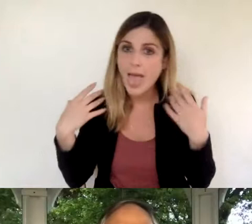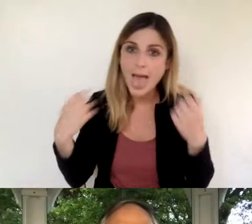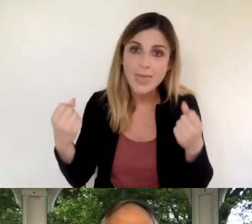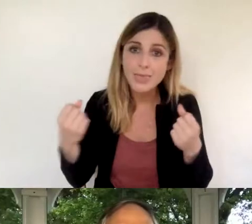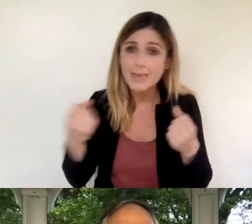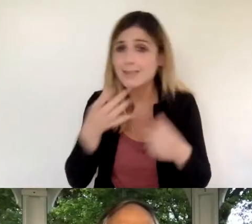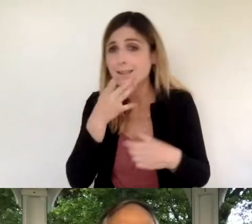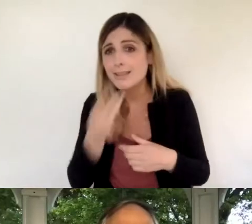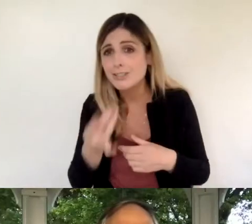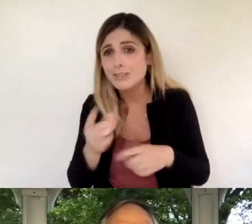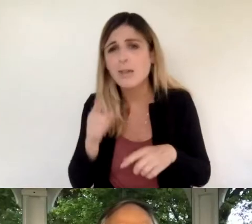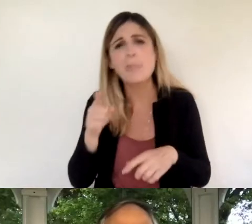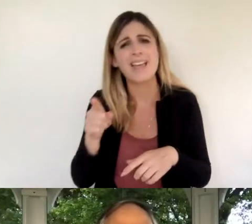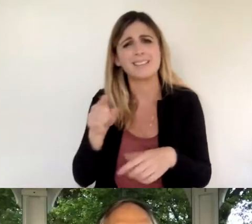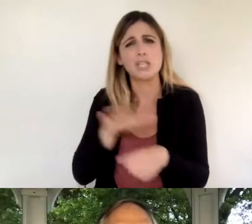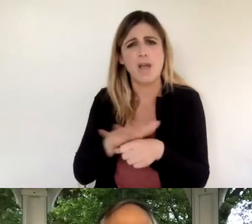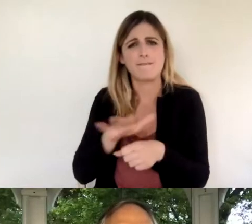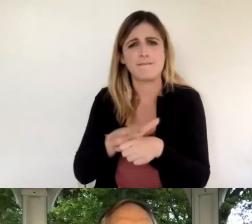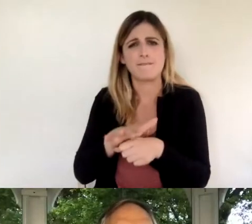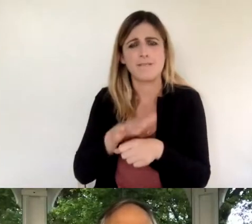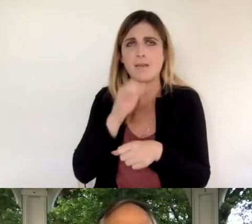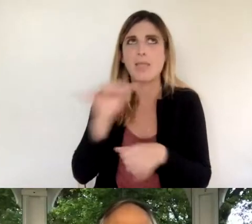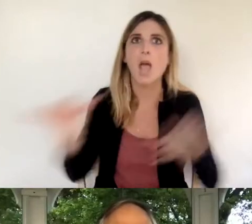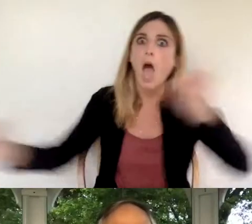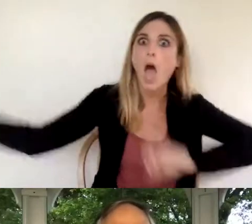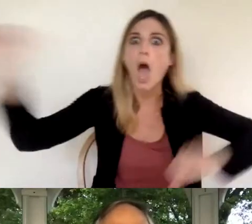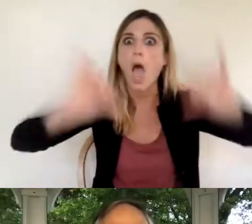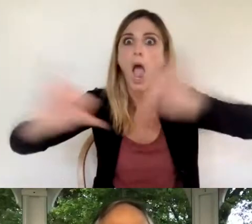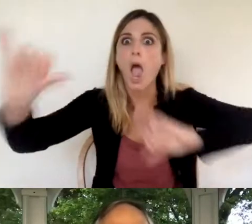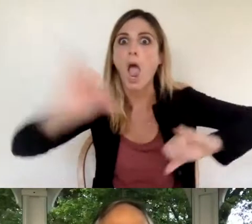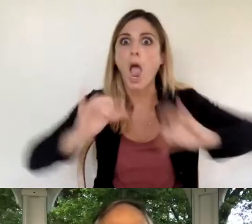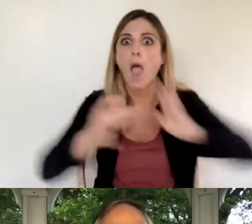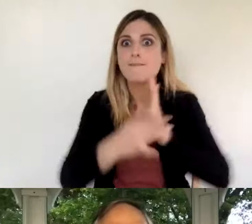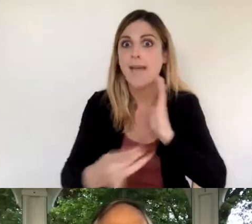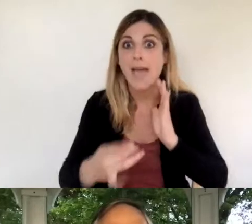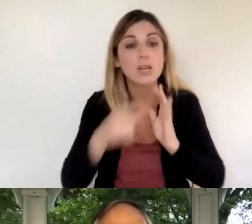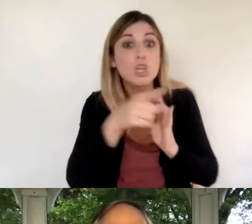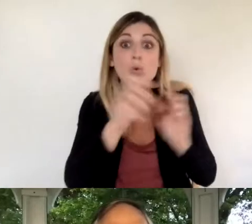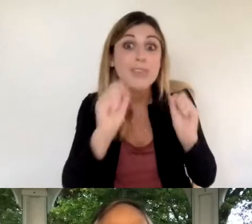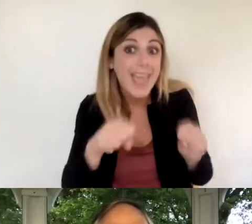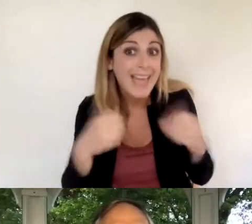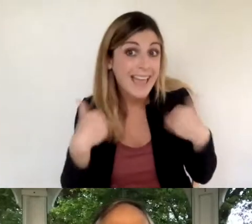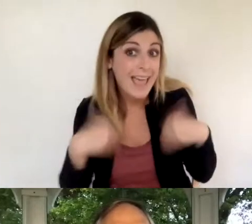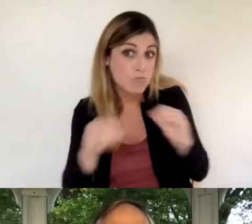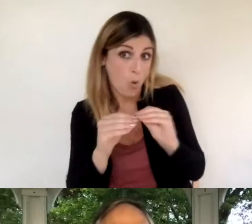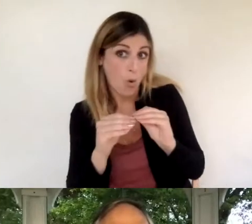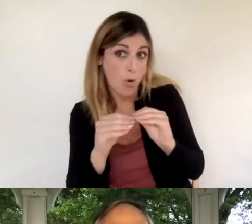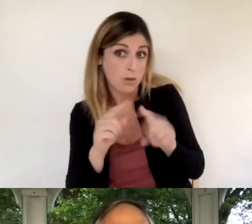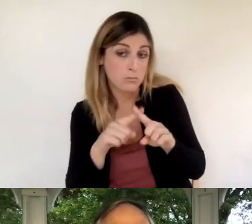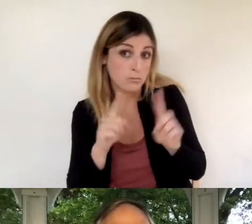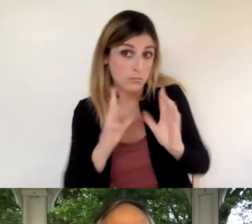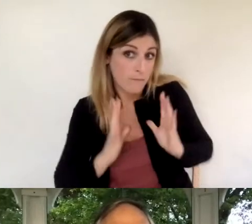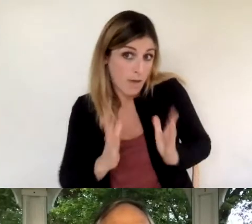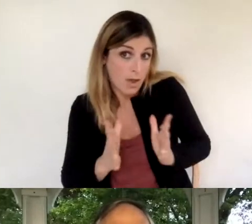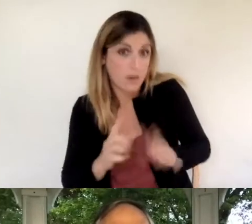enough. I'm not talking about pouring the fat onto your diet. You can have more than that. I eat more than that, and I think that that's just fine. But if you prefer to keep